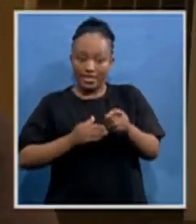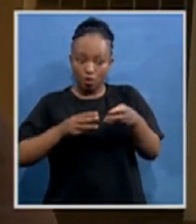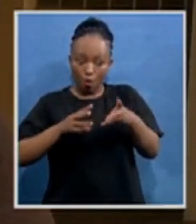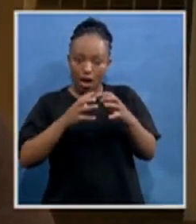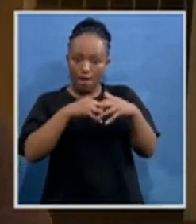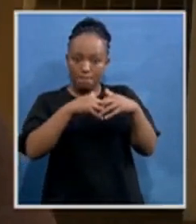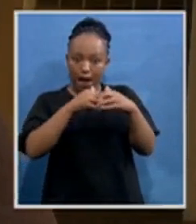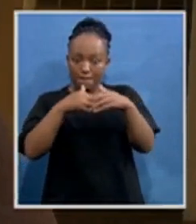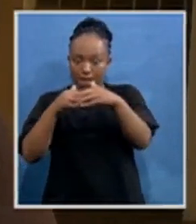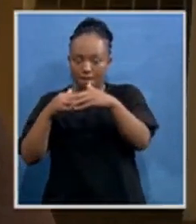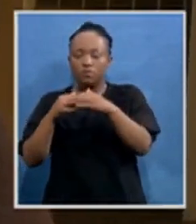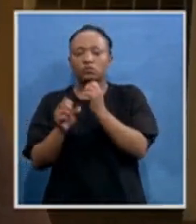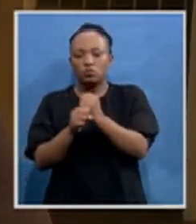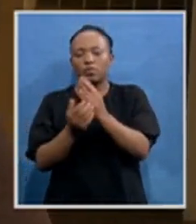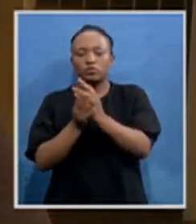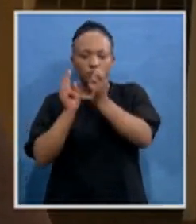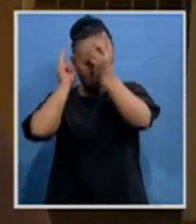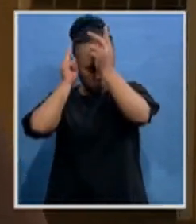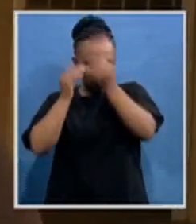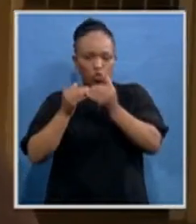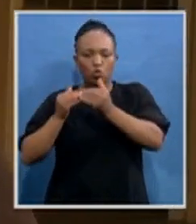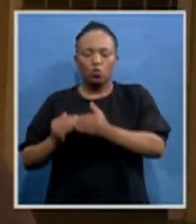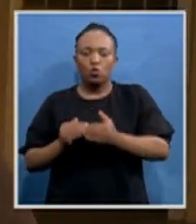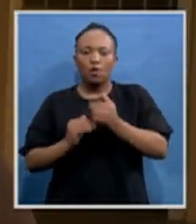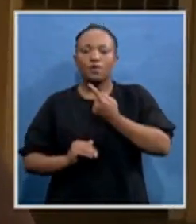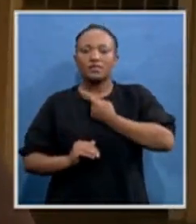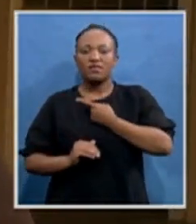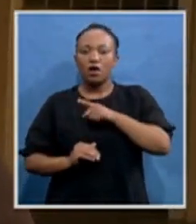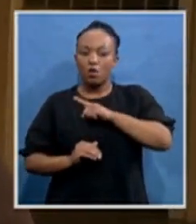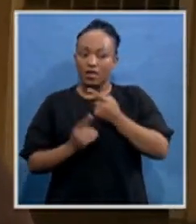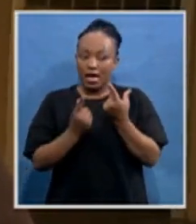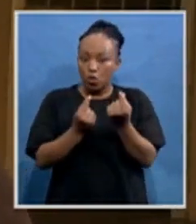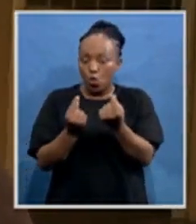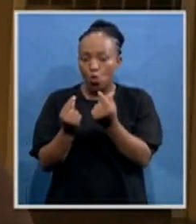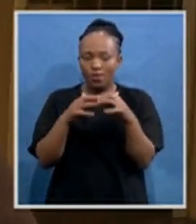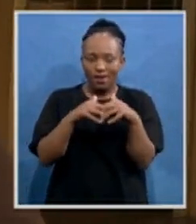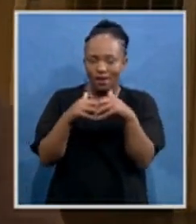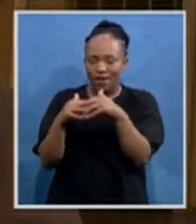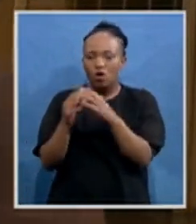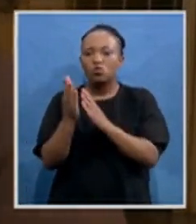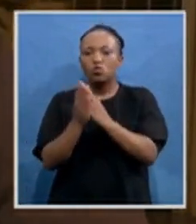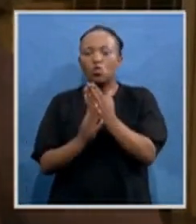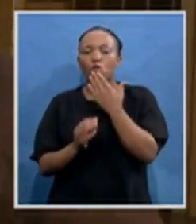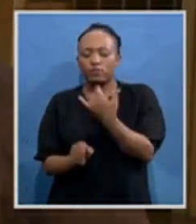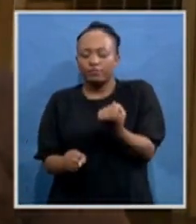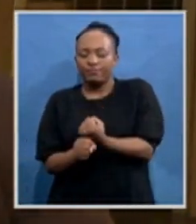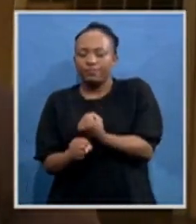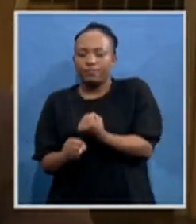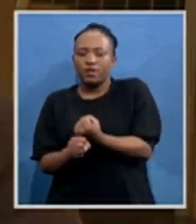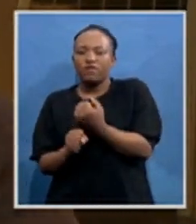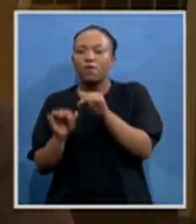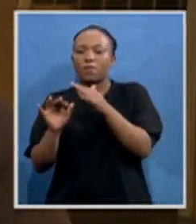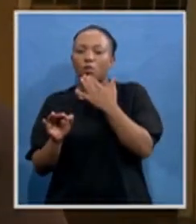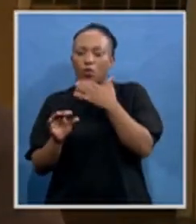look after itself by what they use through the labor of the offenders themselves, as shown by